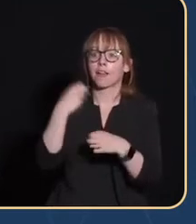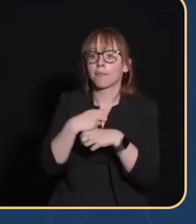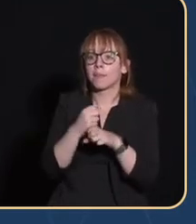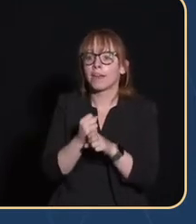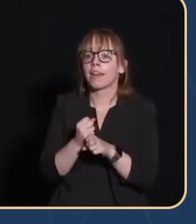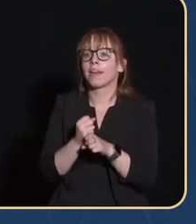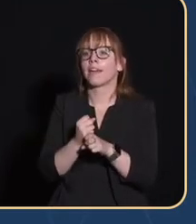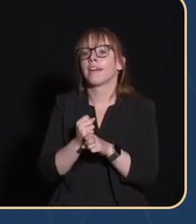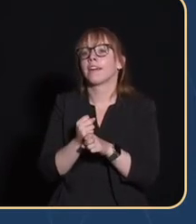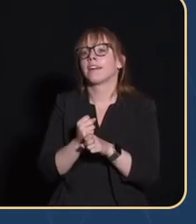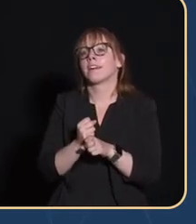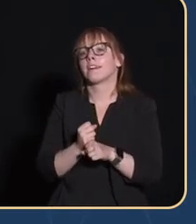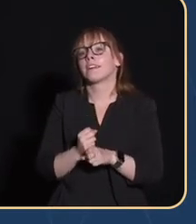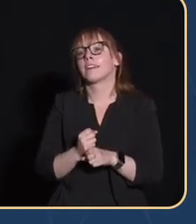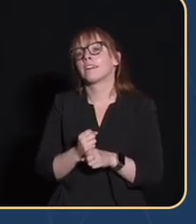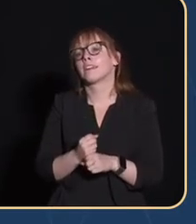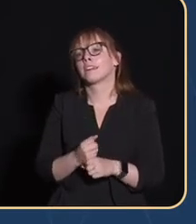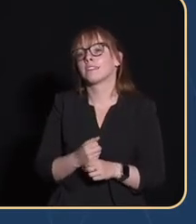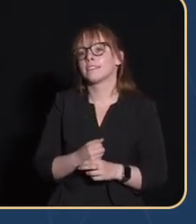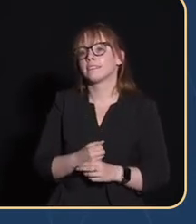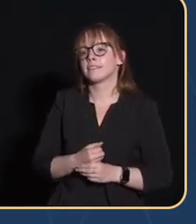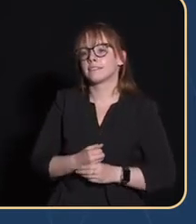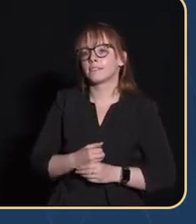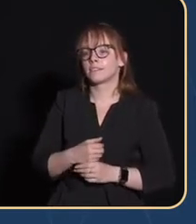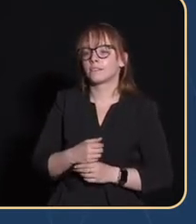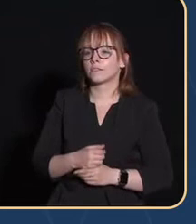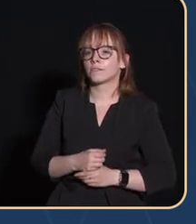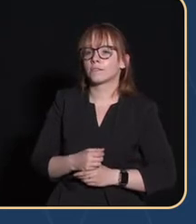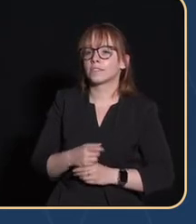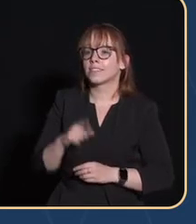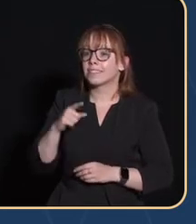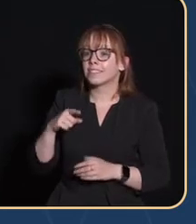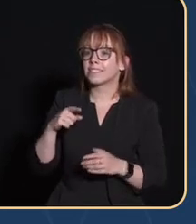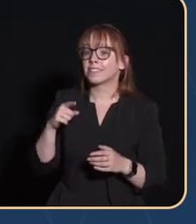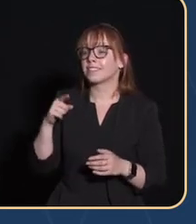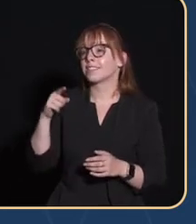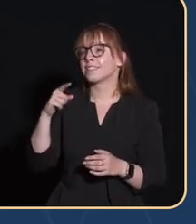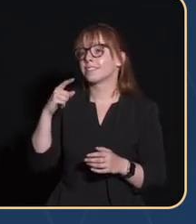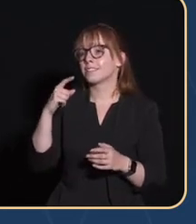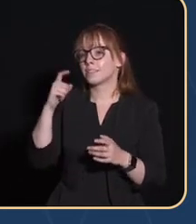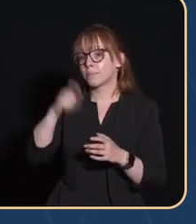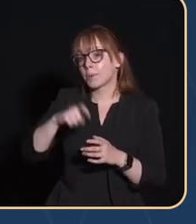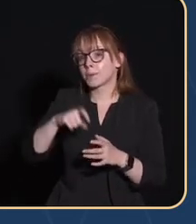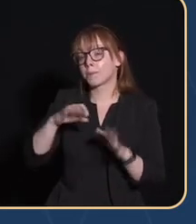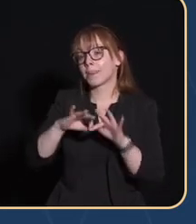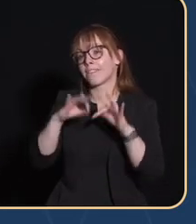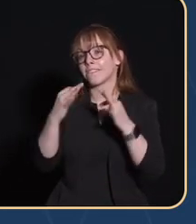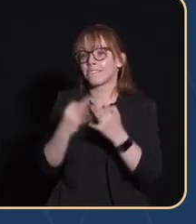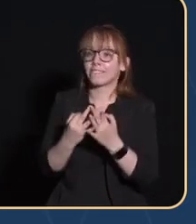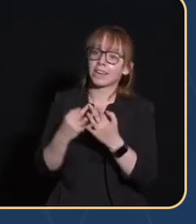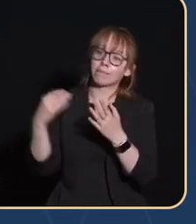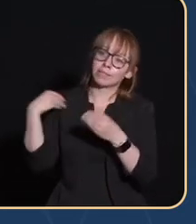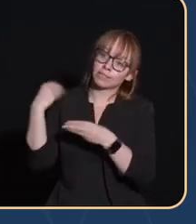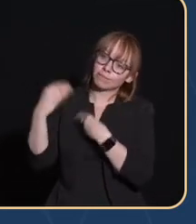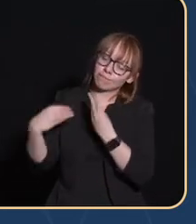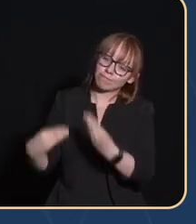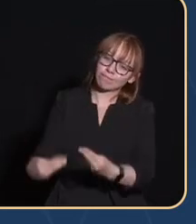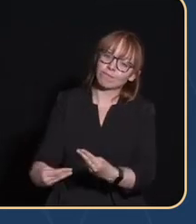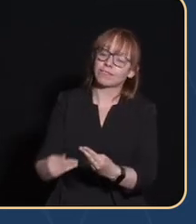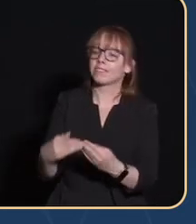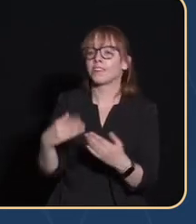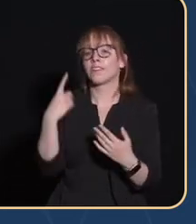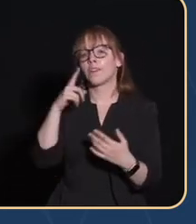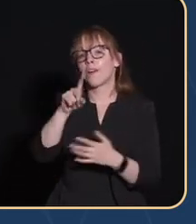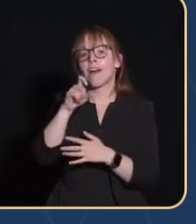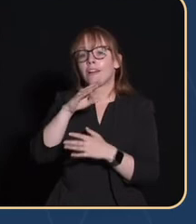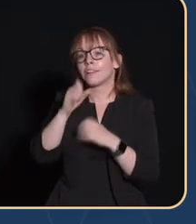custom buffet. It's a beautiful piece. As David said to me, it is meant to be a family heirloom. It'll be in your family for 100 years. It's